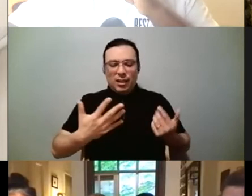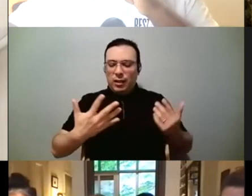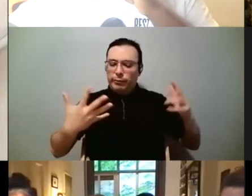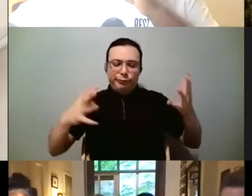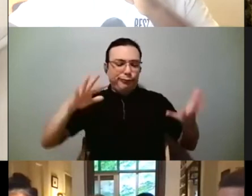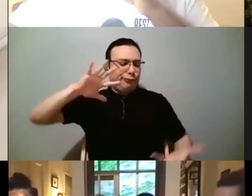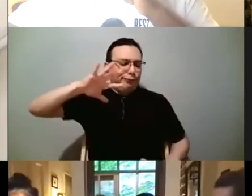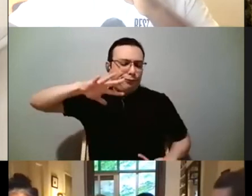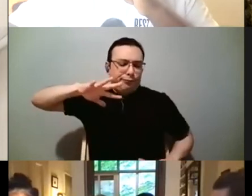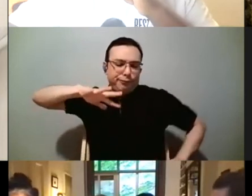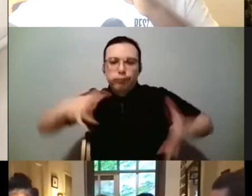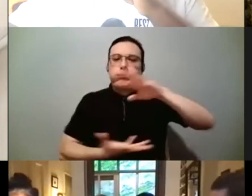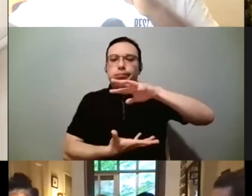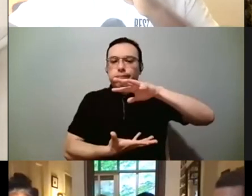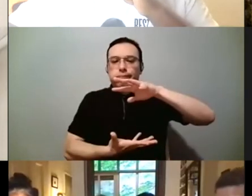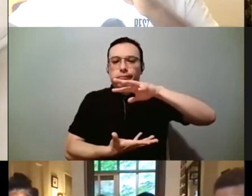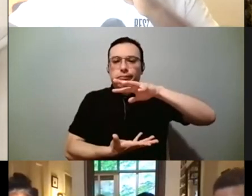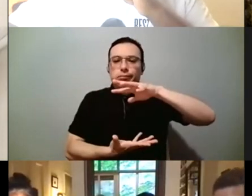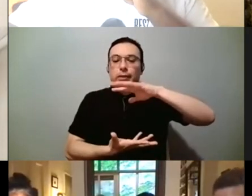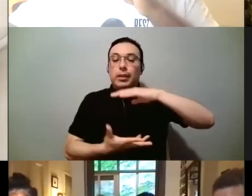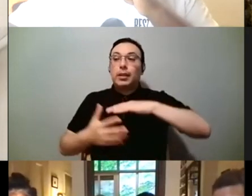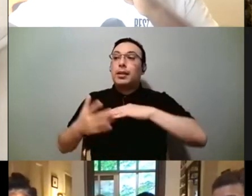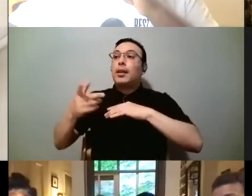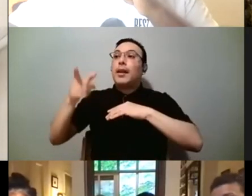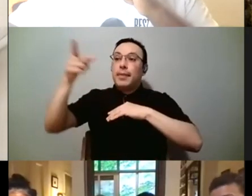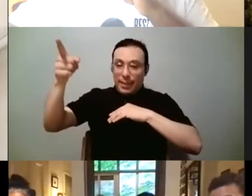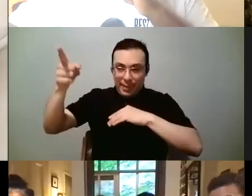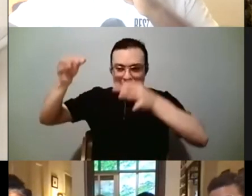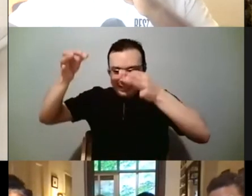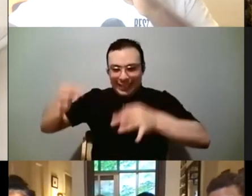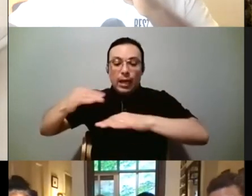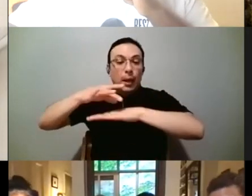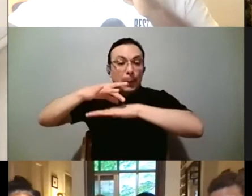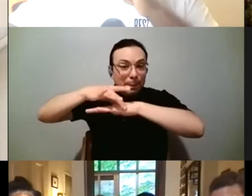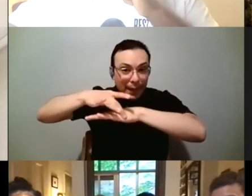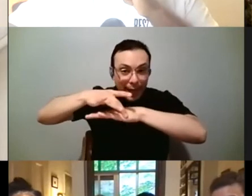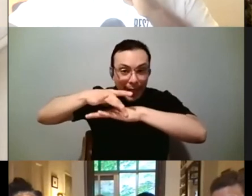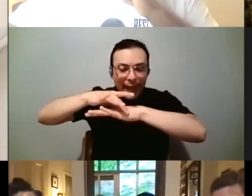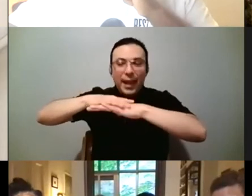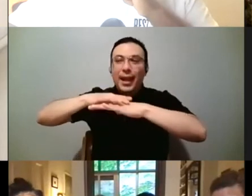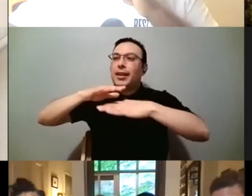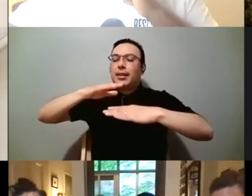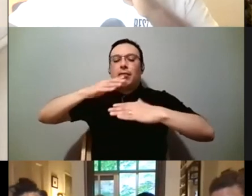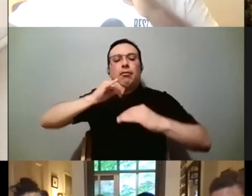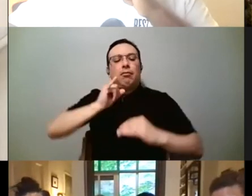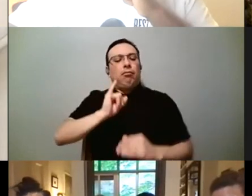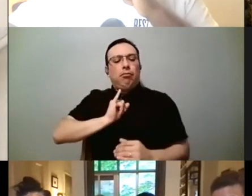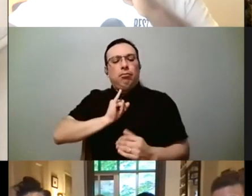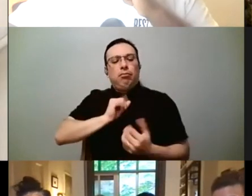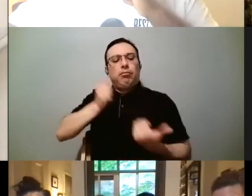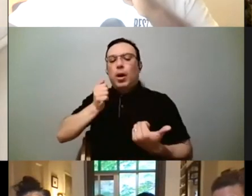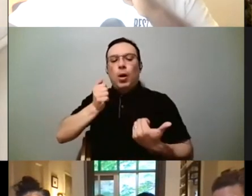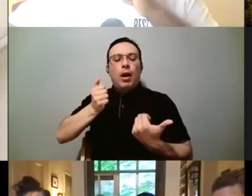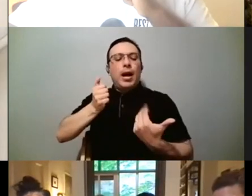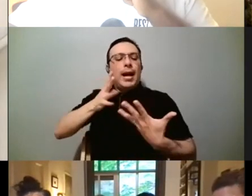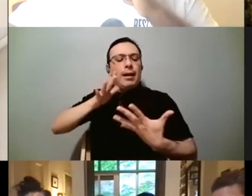symbiosis with their planet and with the other beings so there's an acknowledgement that change is also possible and